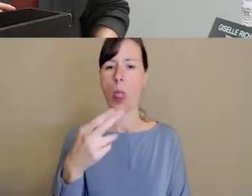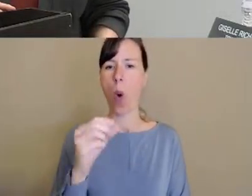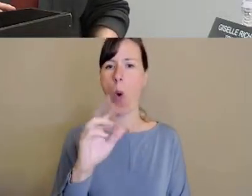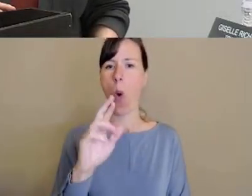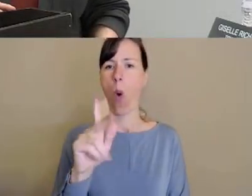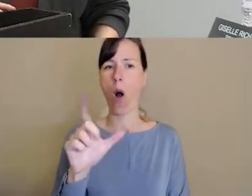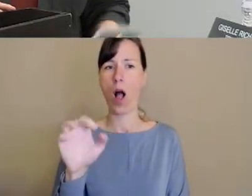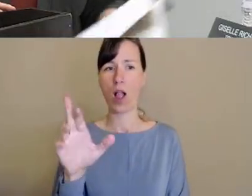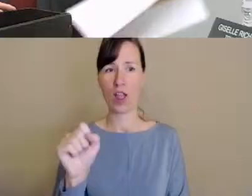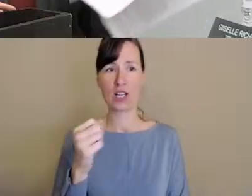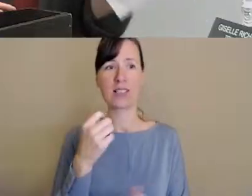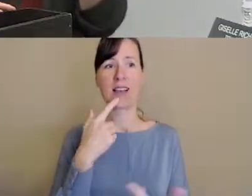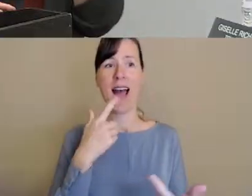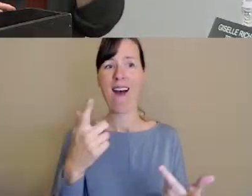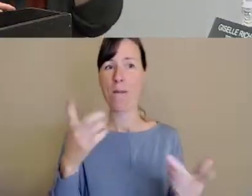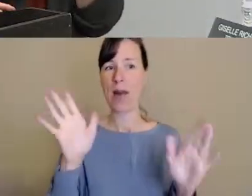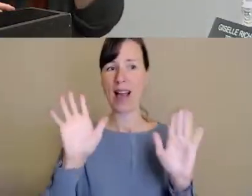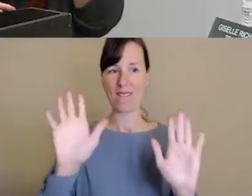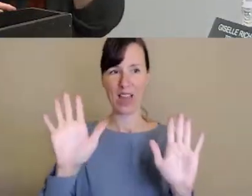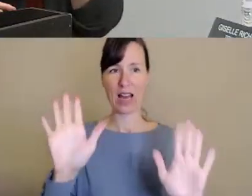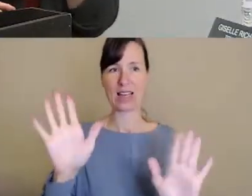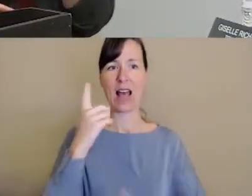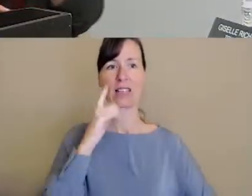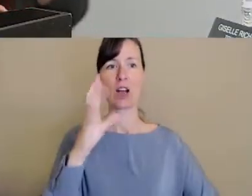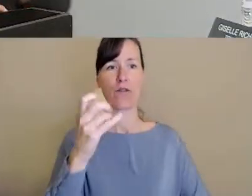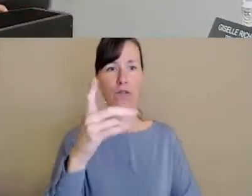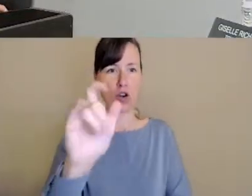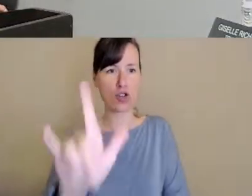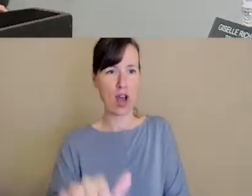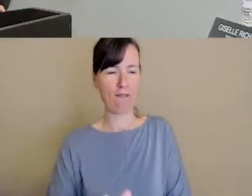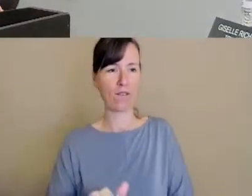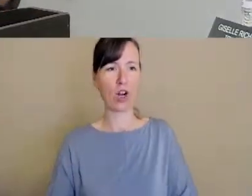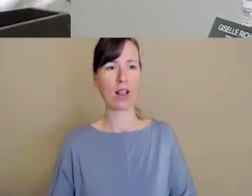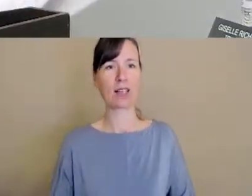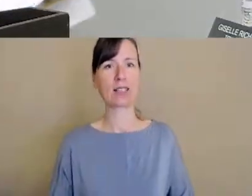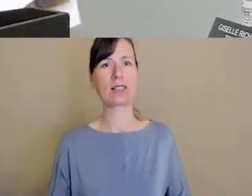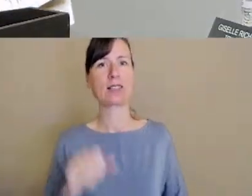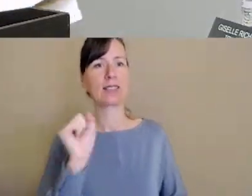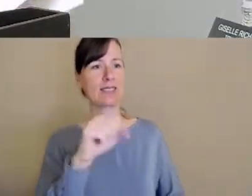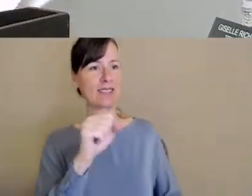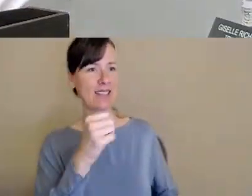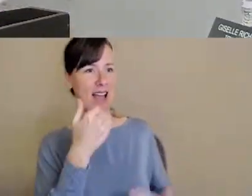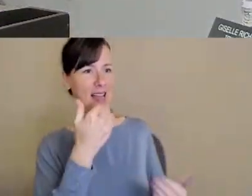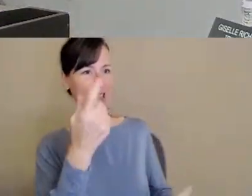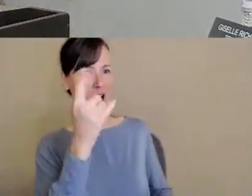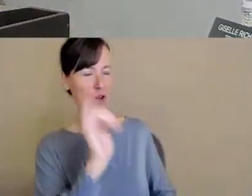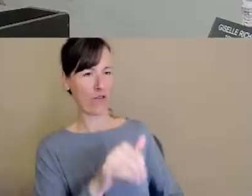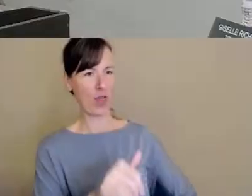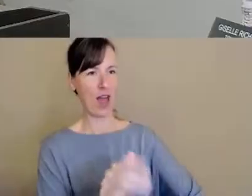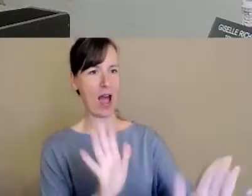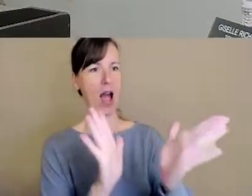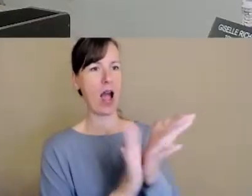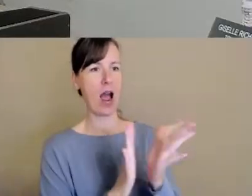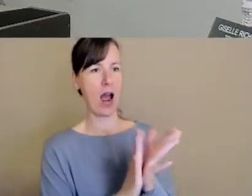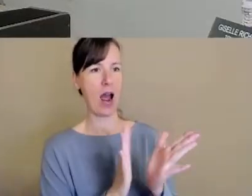fantastic family for Cheverly. Yeah, thank you for that. They have given